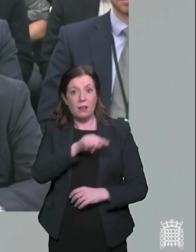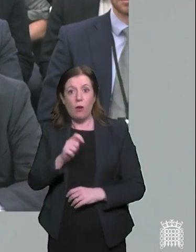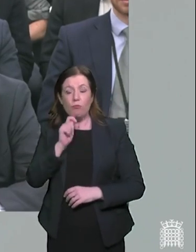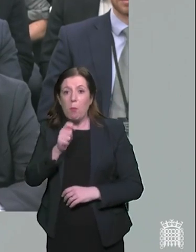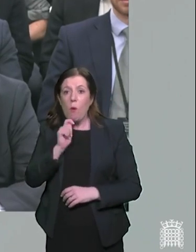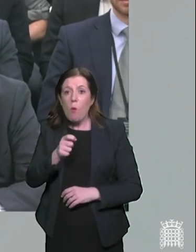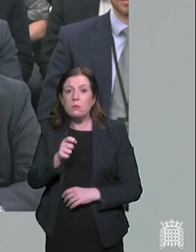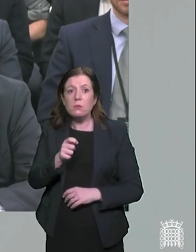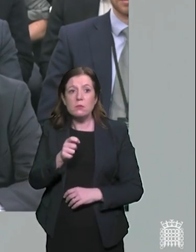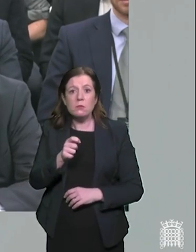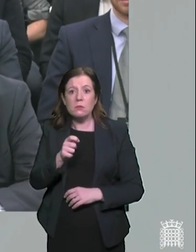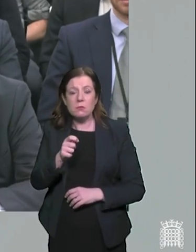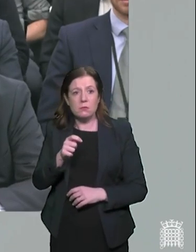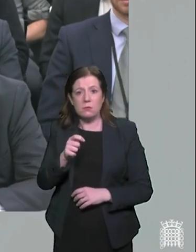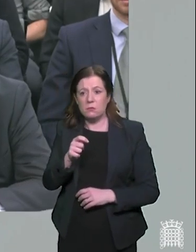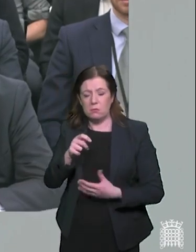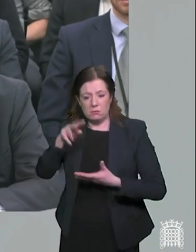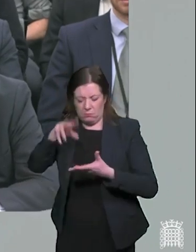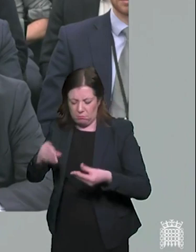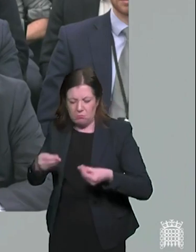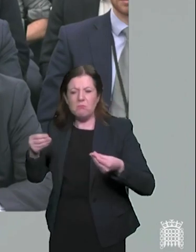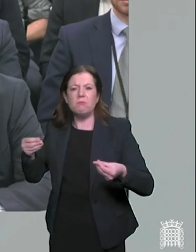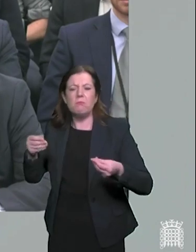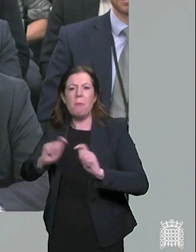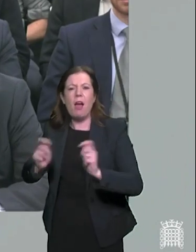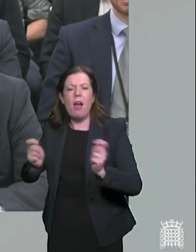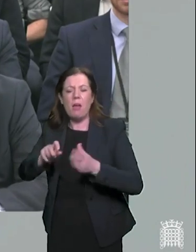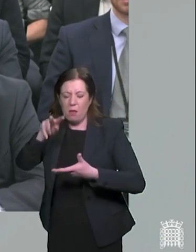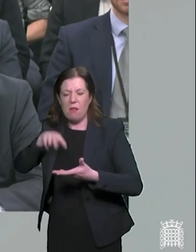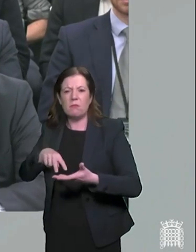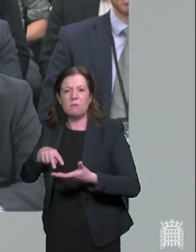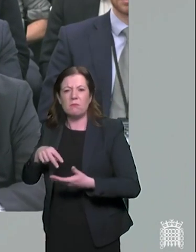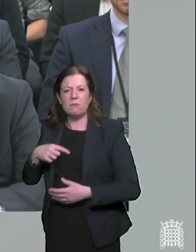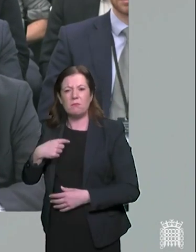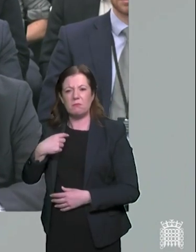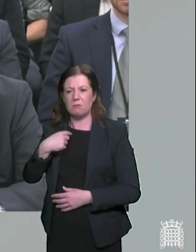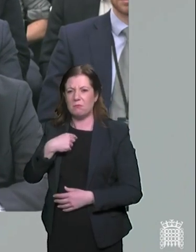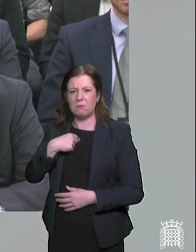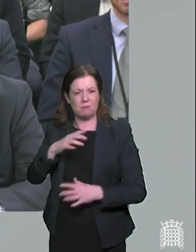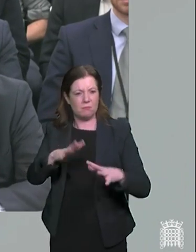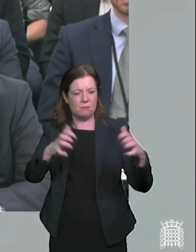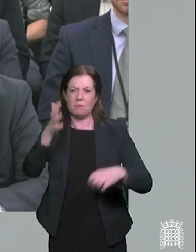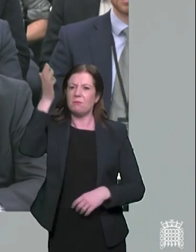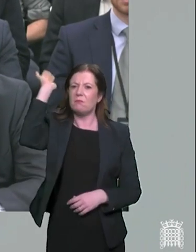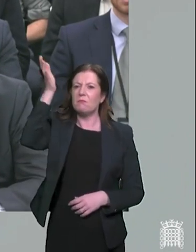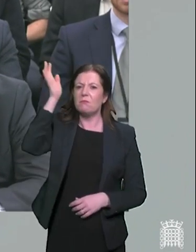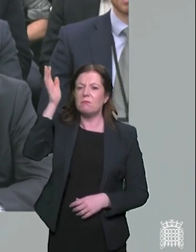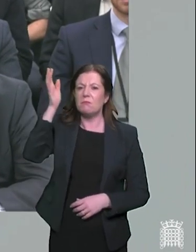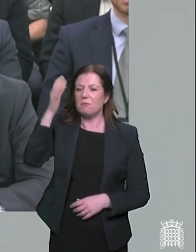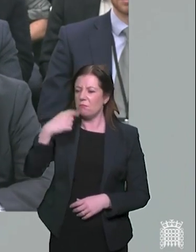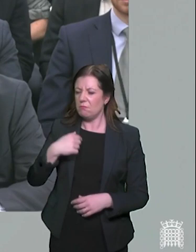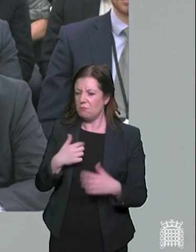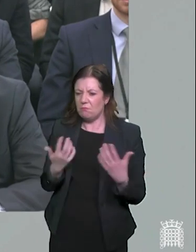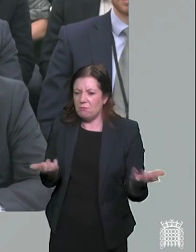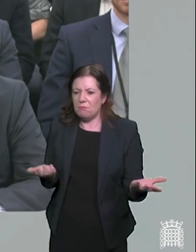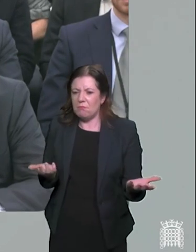by millions of eagle-eyed readers. So when I spoke to the Commons, it did not for 1